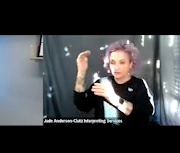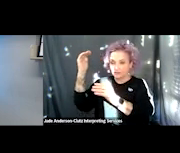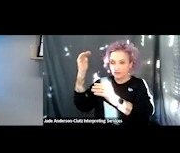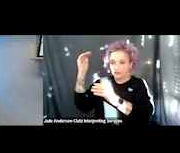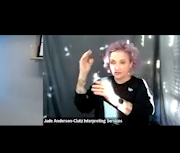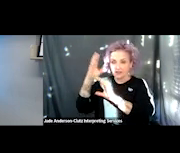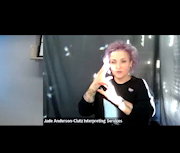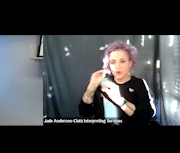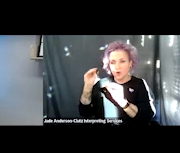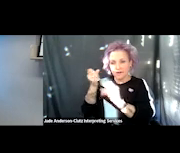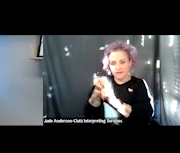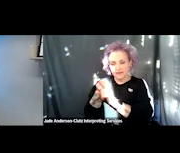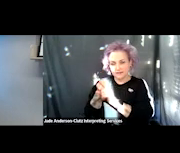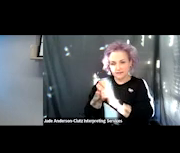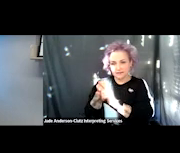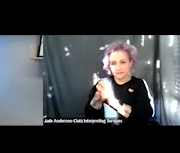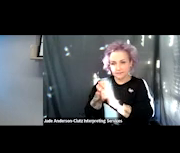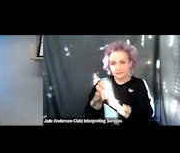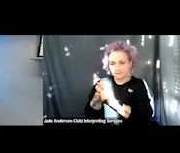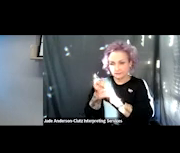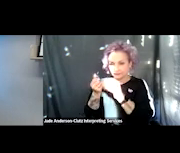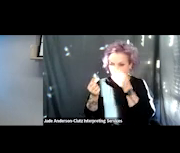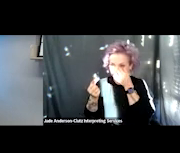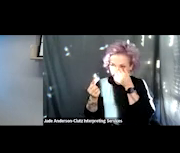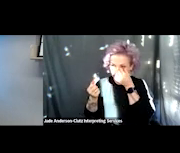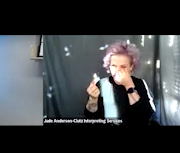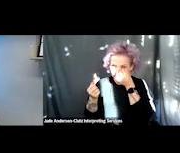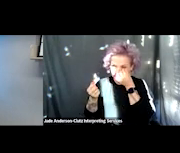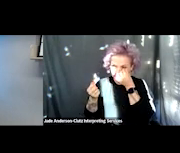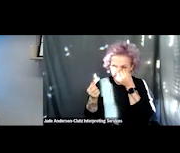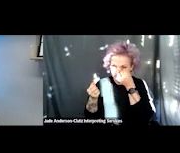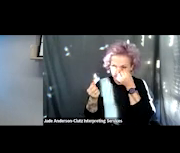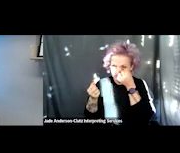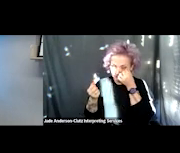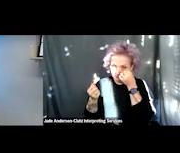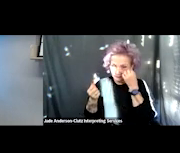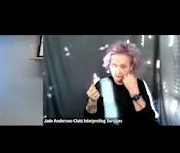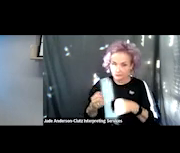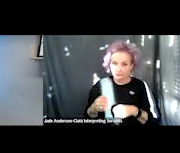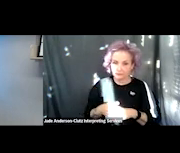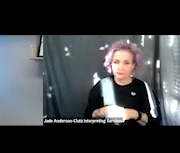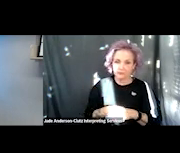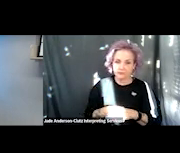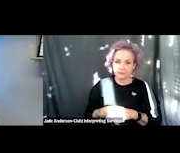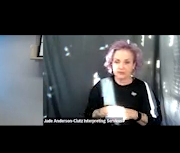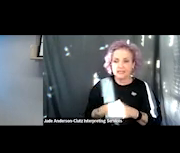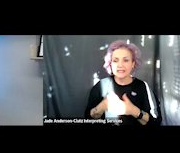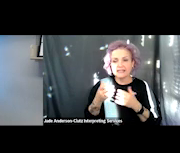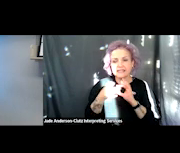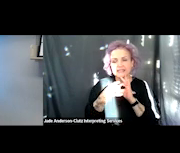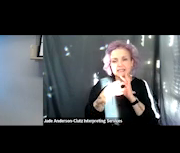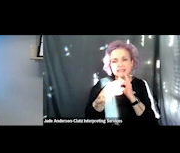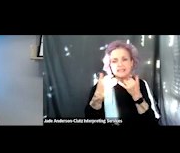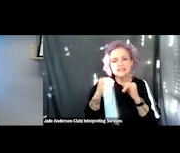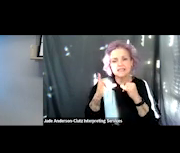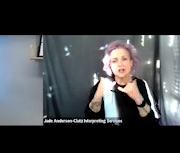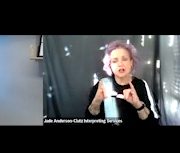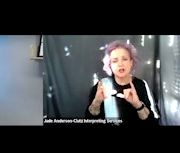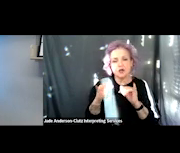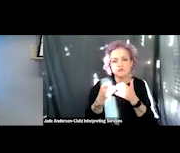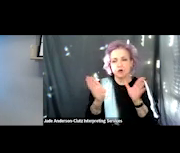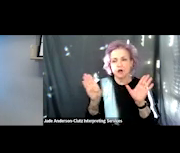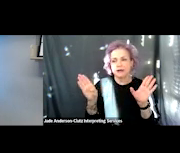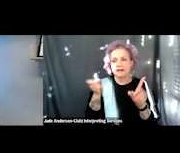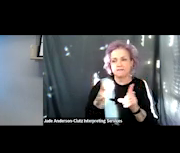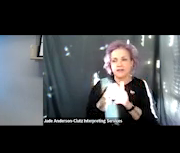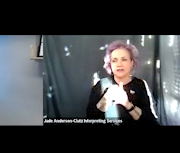here. We only see an effect due to the maternal immune activation, and it's still a broad effect across all groups